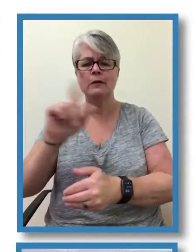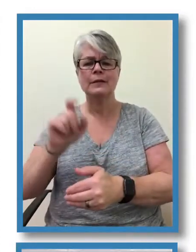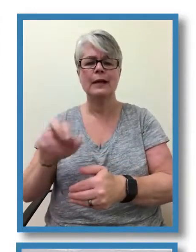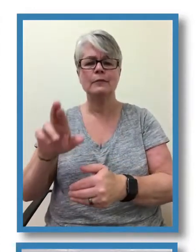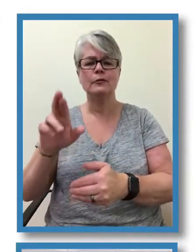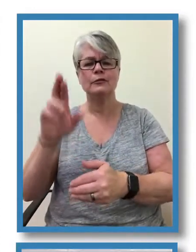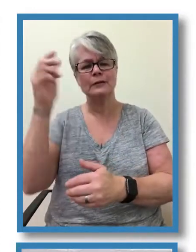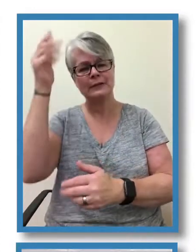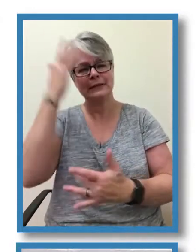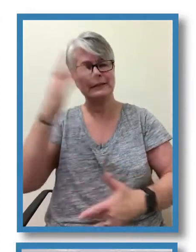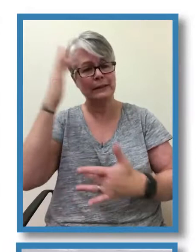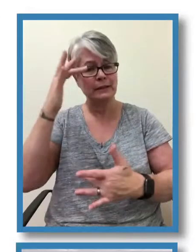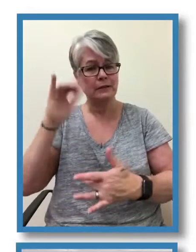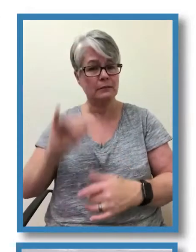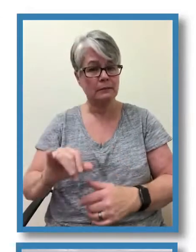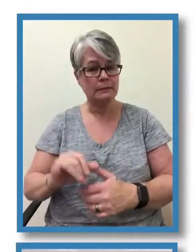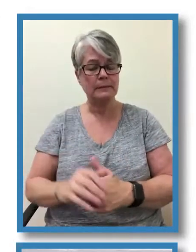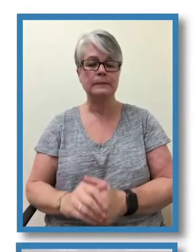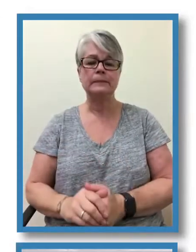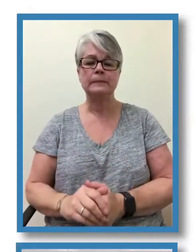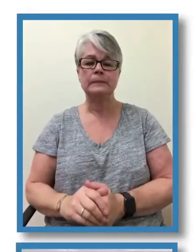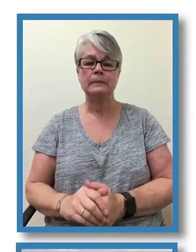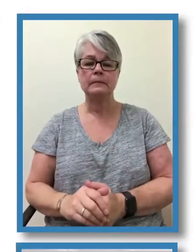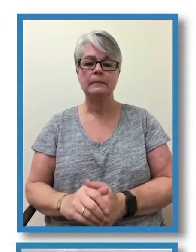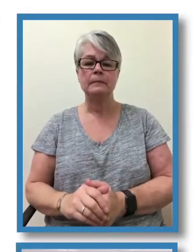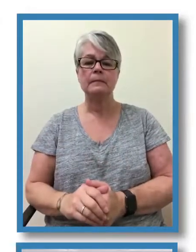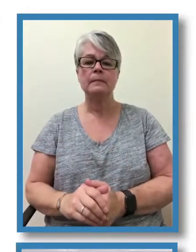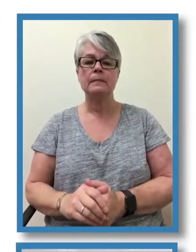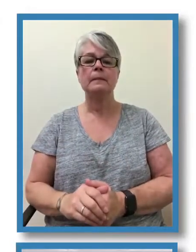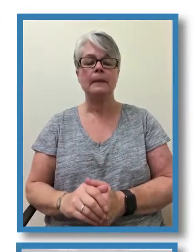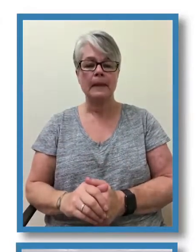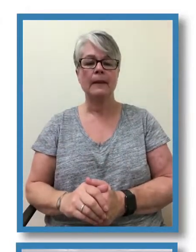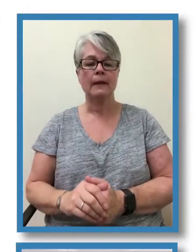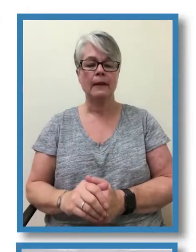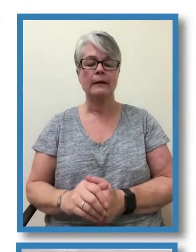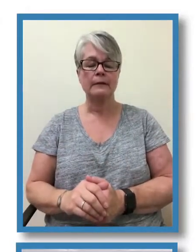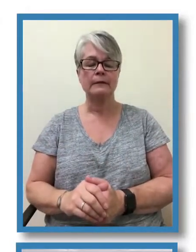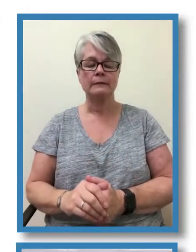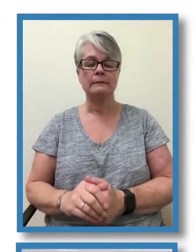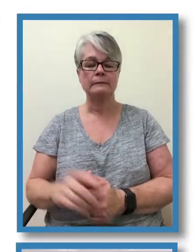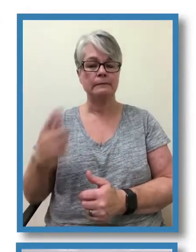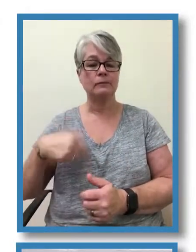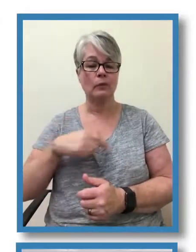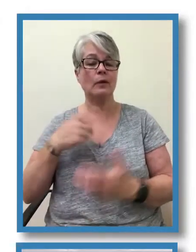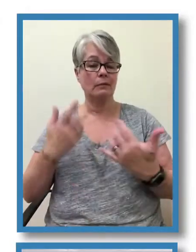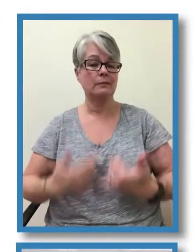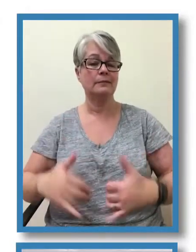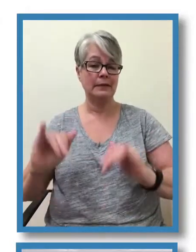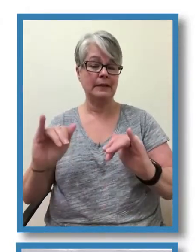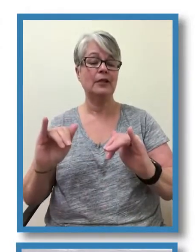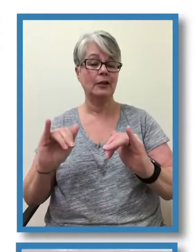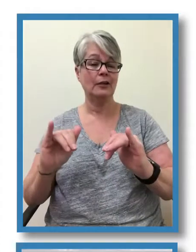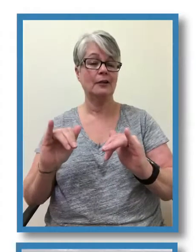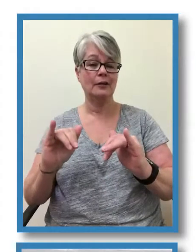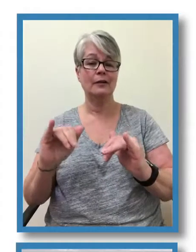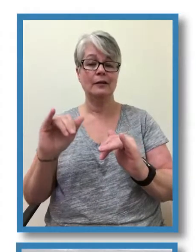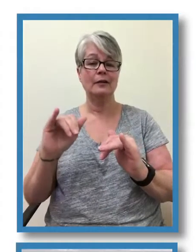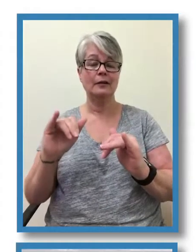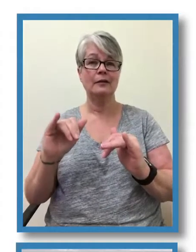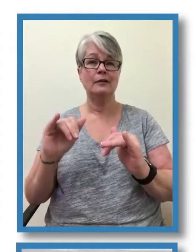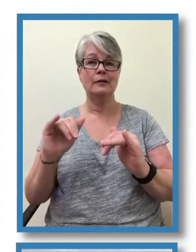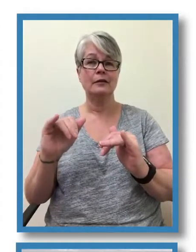the potential for being able to slow this disease, and we'll speak a bit about that at the end. The